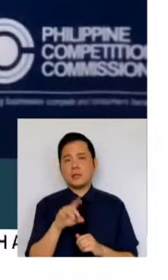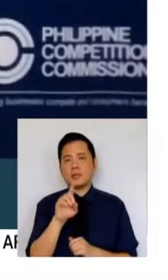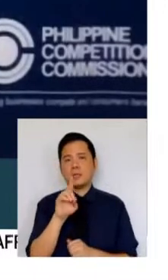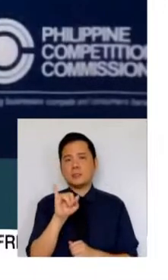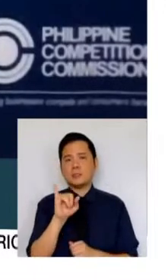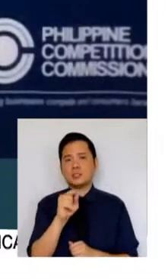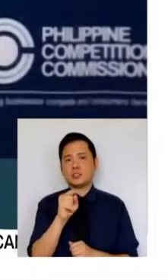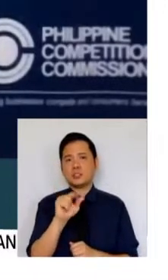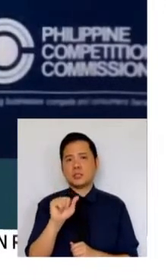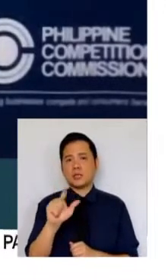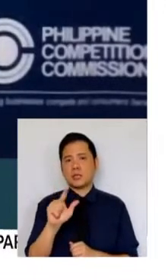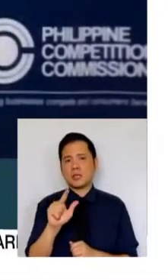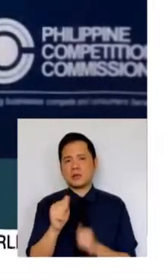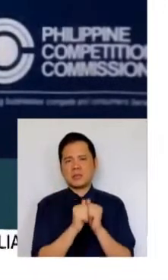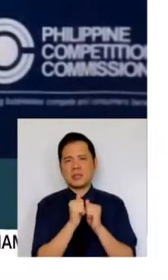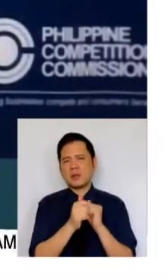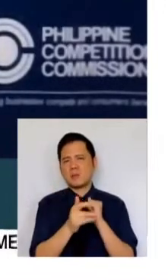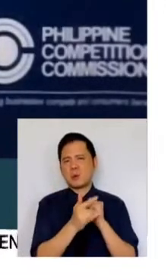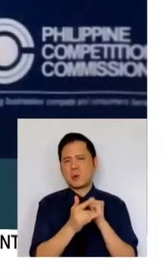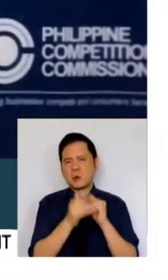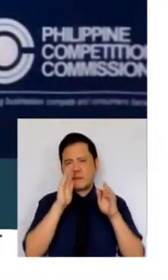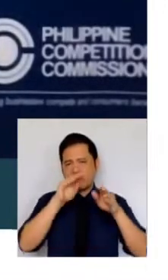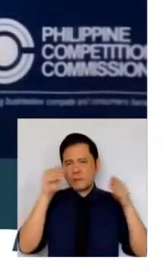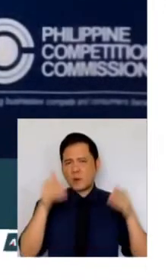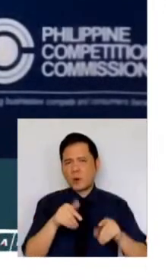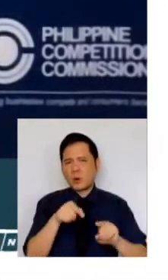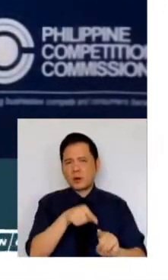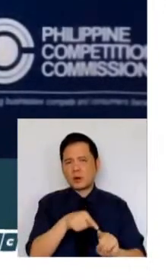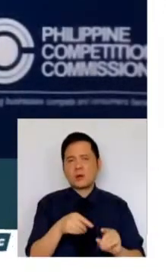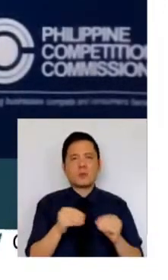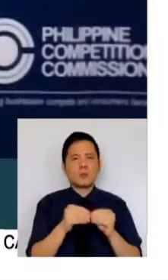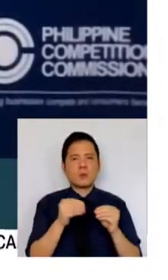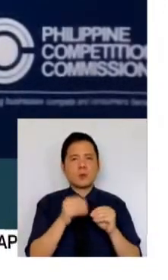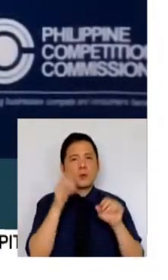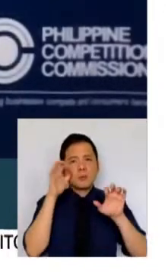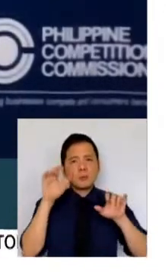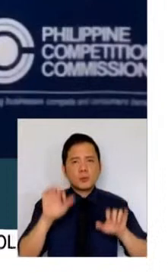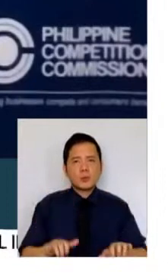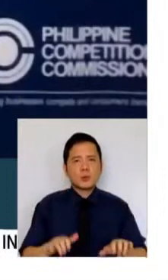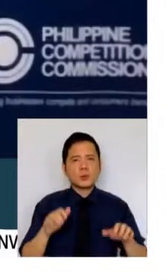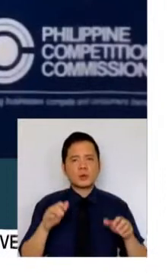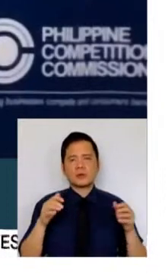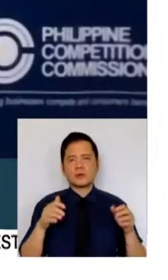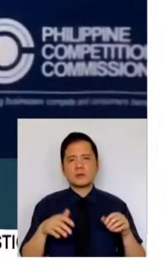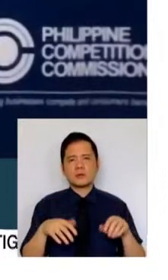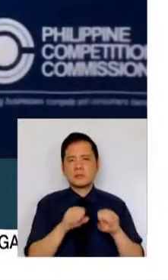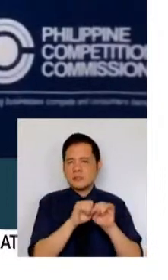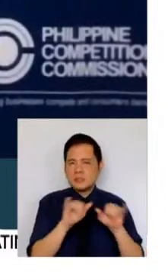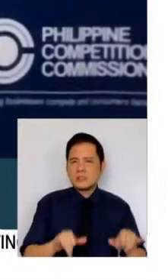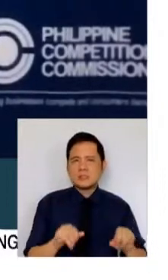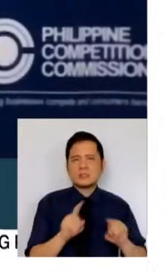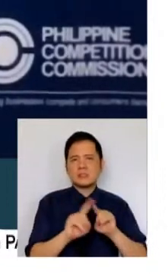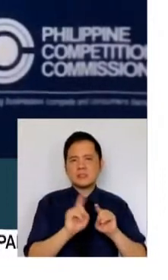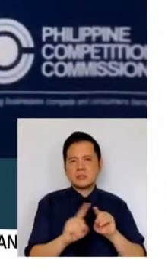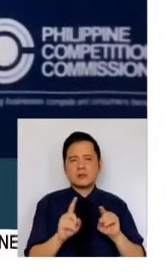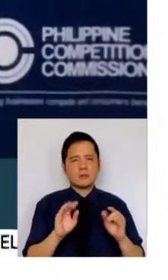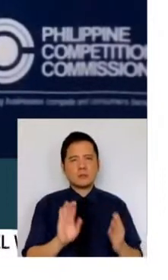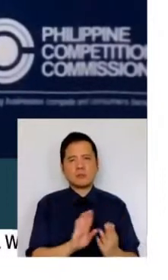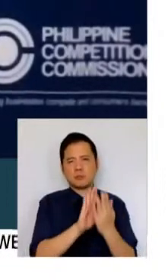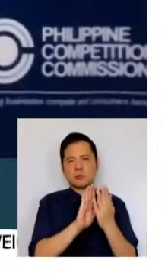Shift to a digital economy or digitalization occurred faster than what we had expected